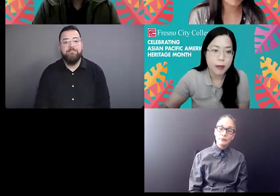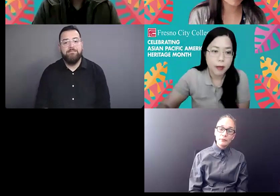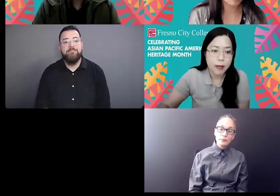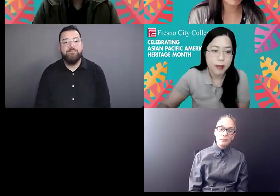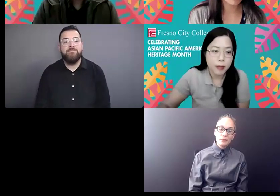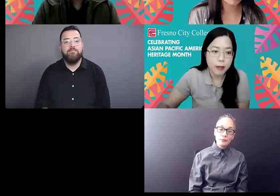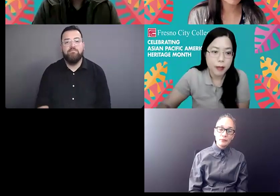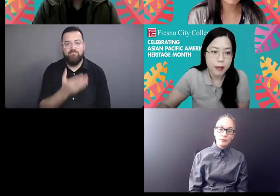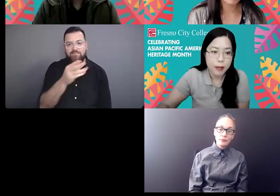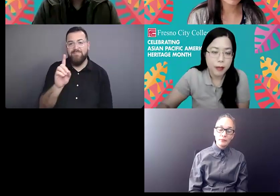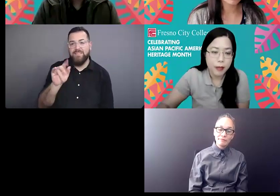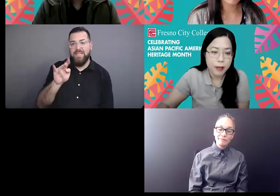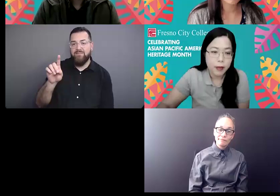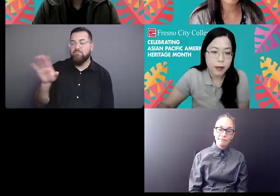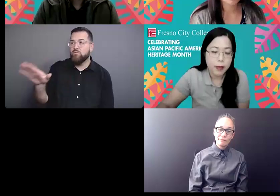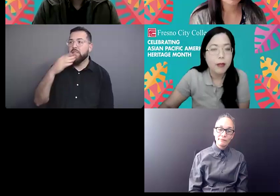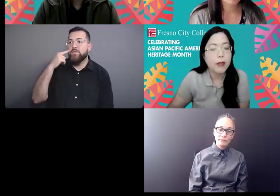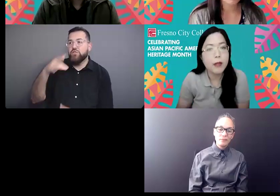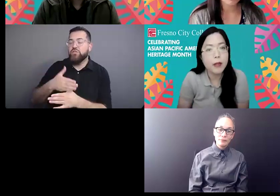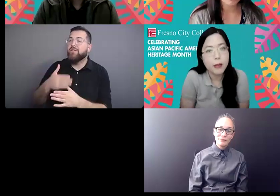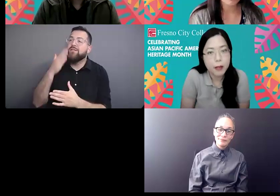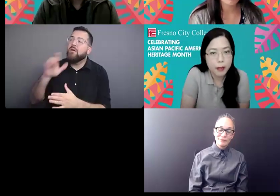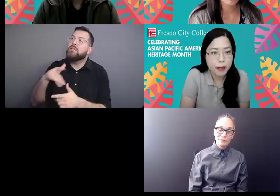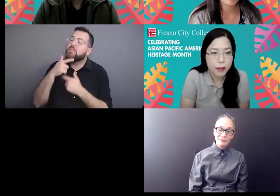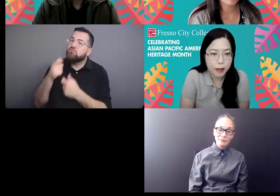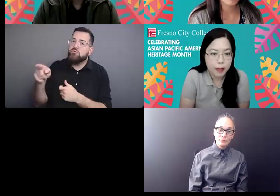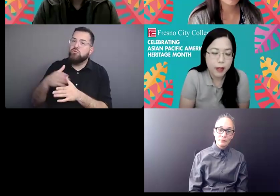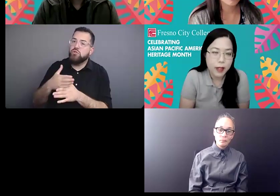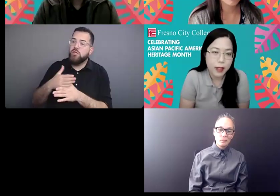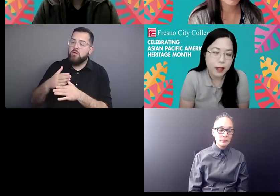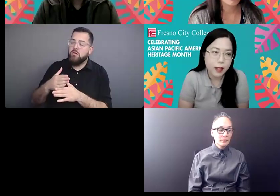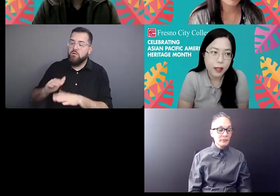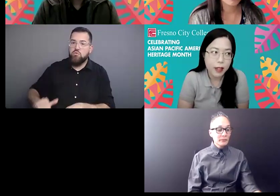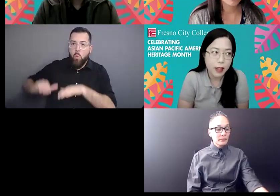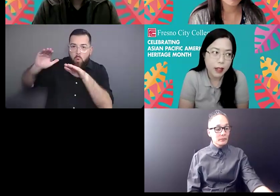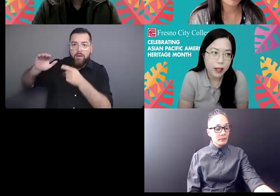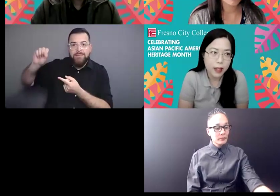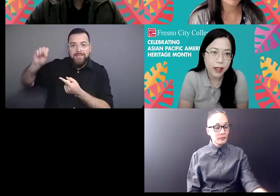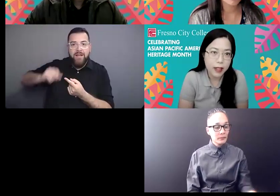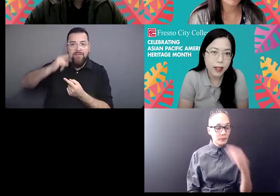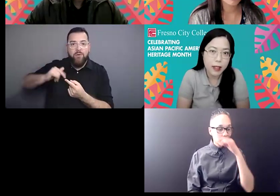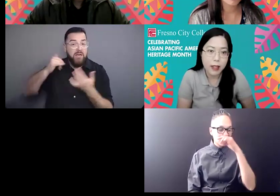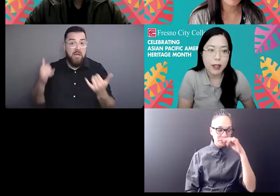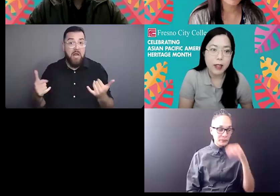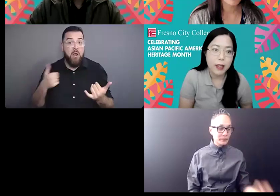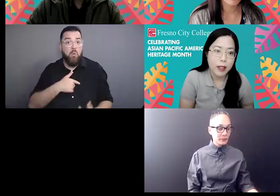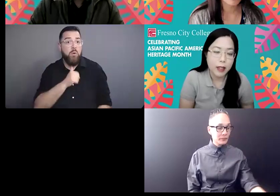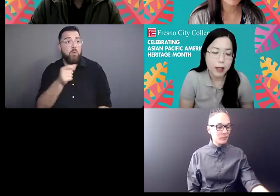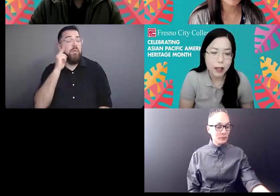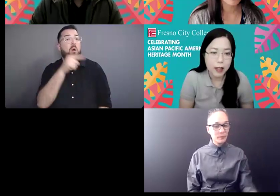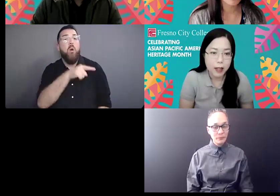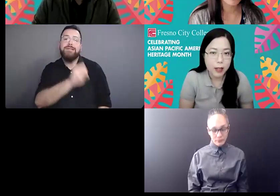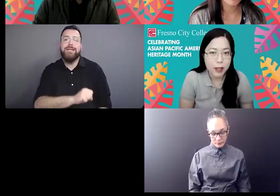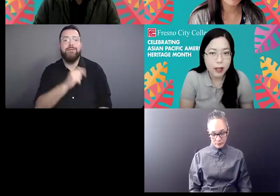Yeah, thank you, Gurpreet. And it's, you know, it's interesting you share that, you know, growing up in Southern California, and now we don't think of Southern California as being